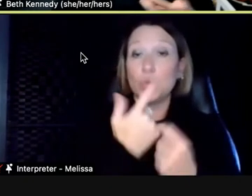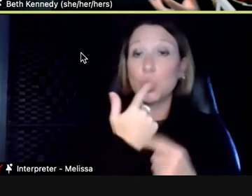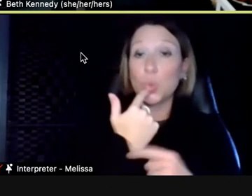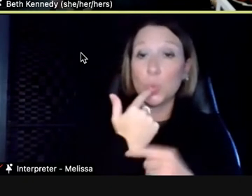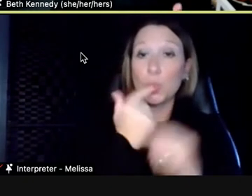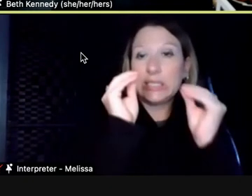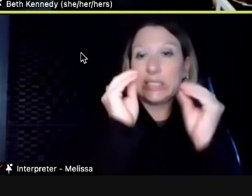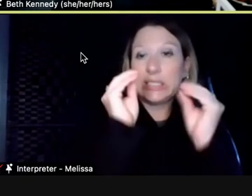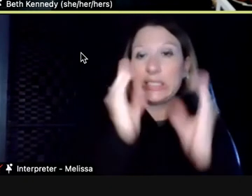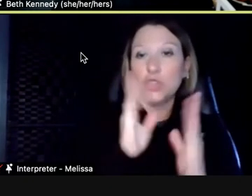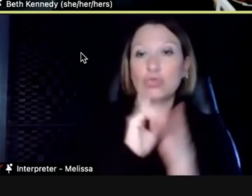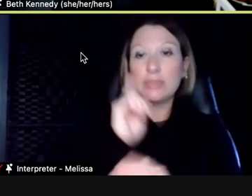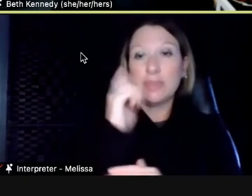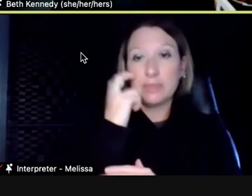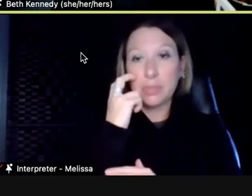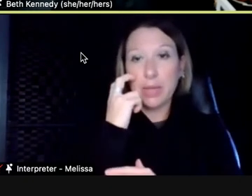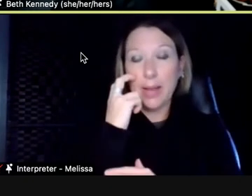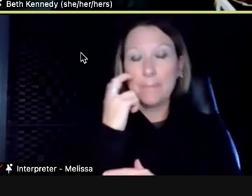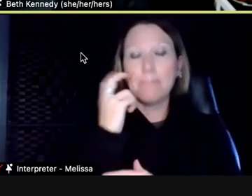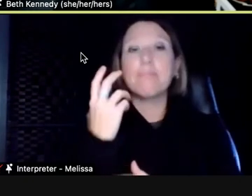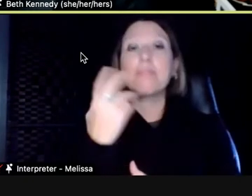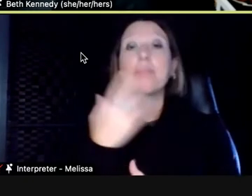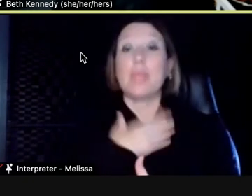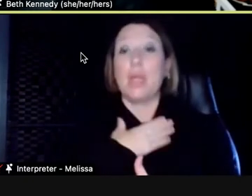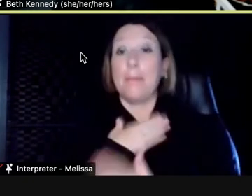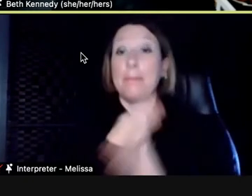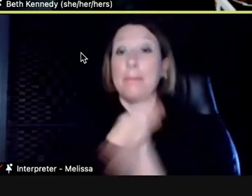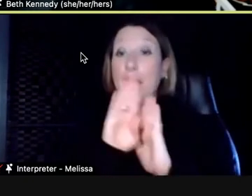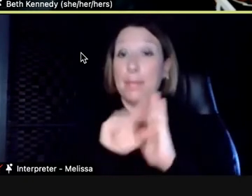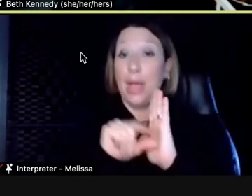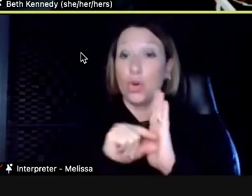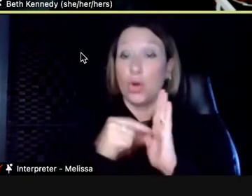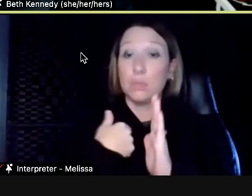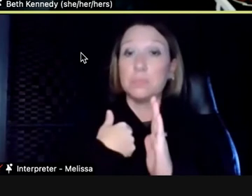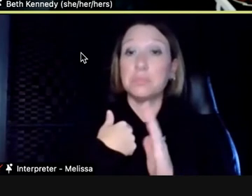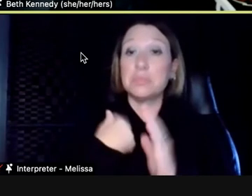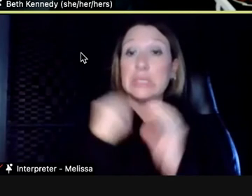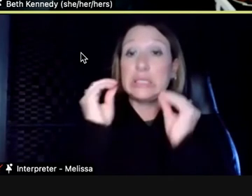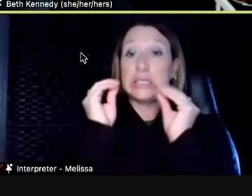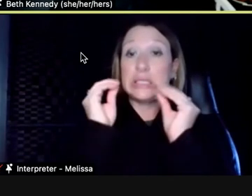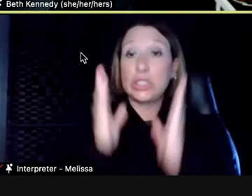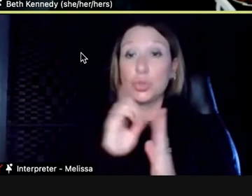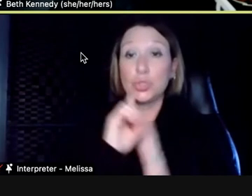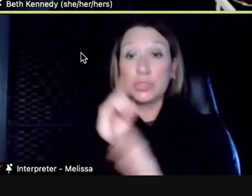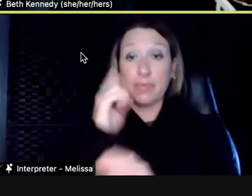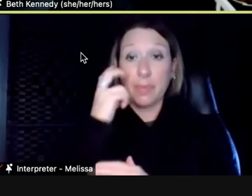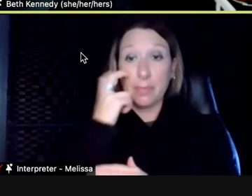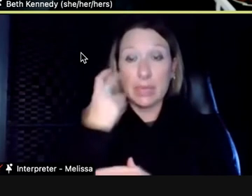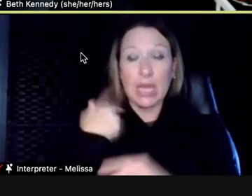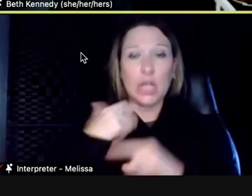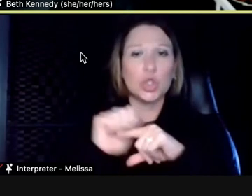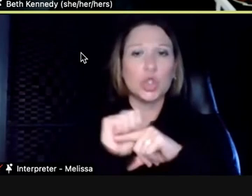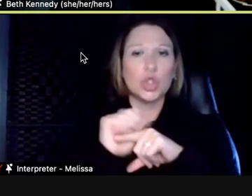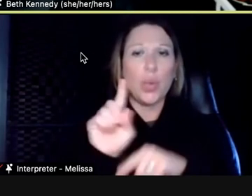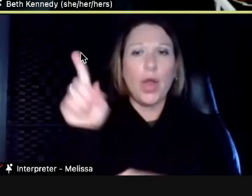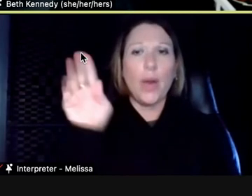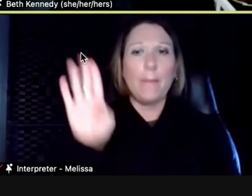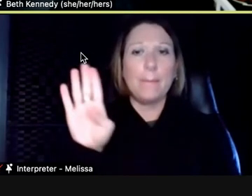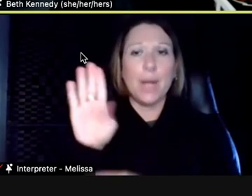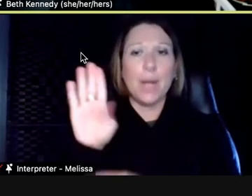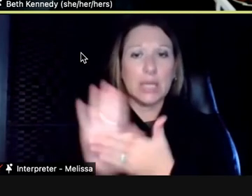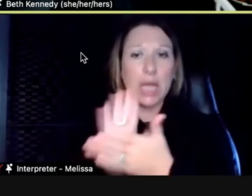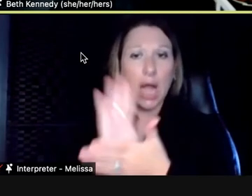you I'd tell you a little bit about my background. I am a teacher of the deafblind. I was trained at Boston College and I worked at